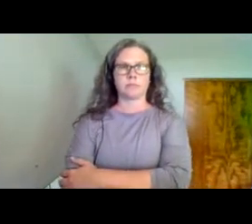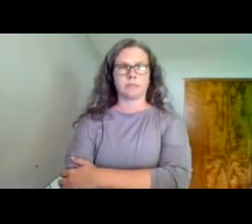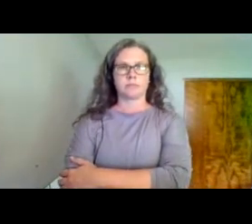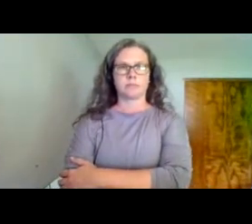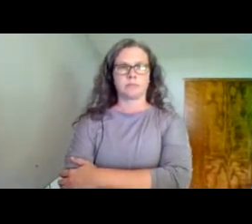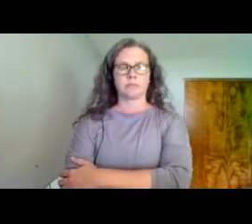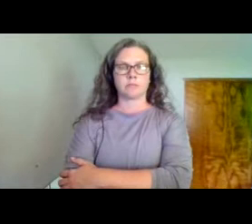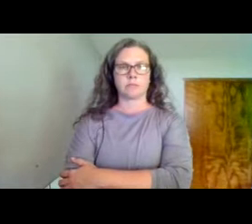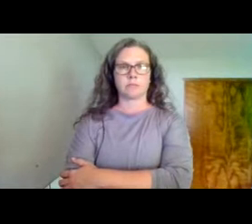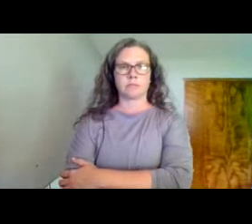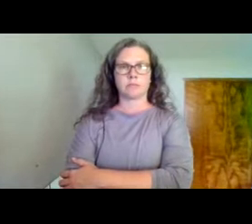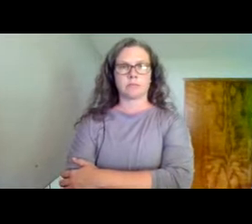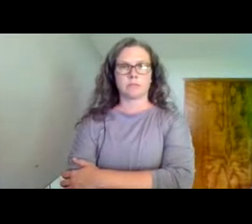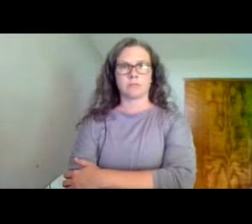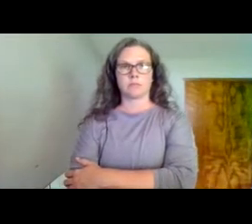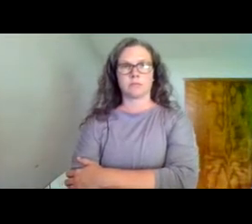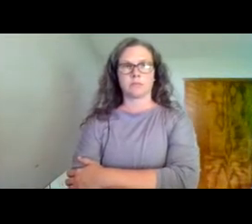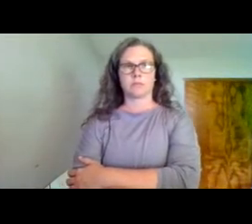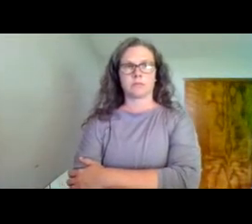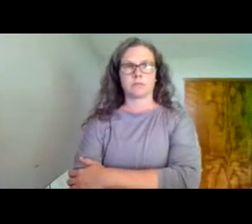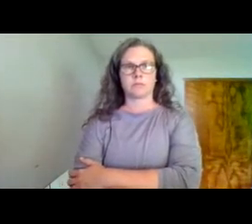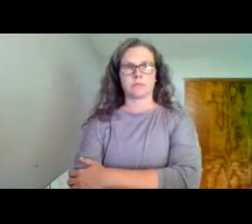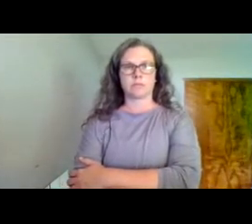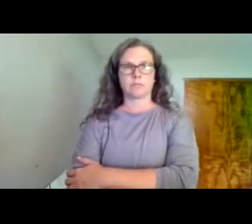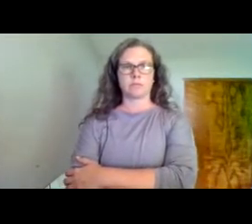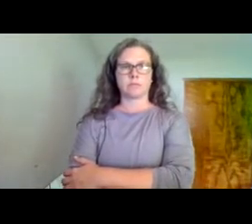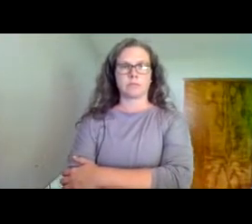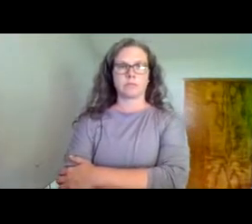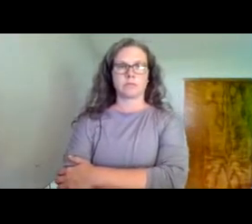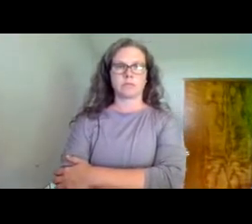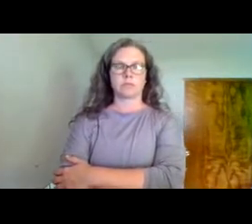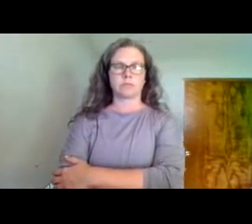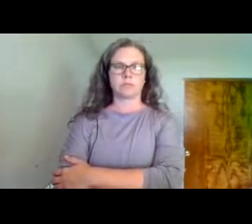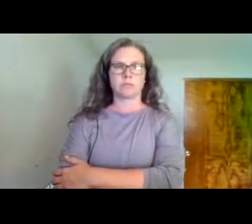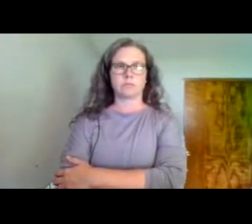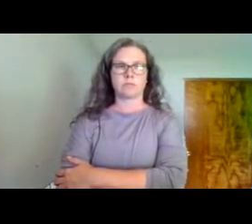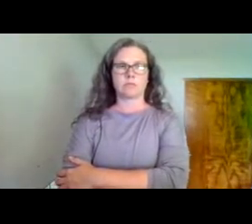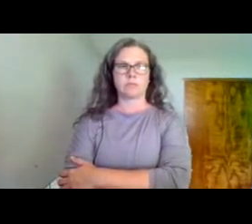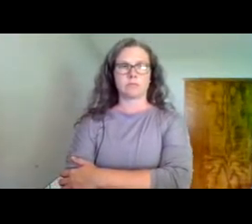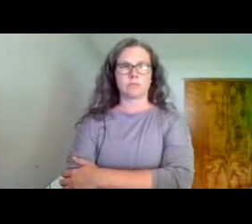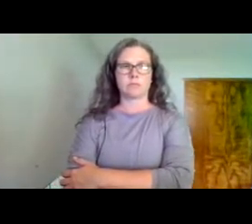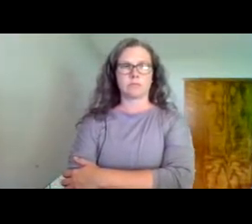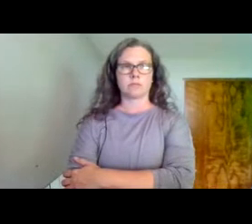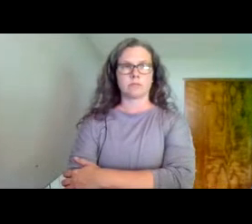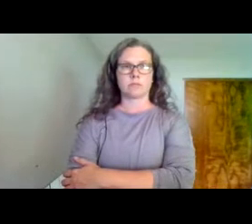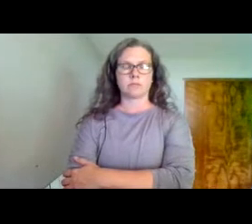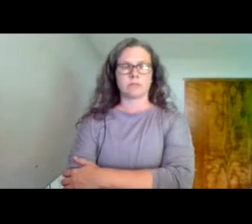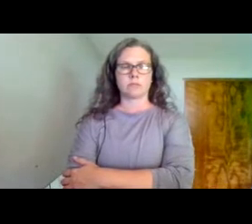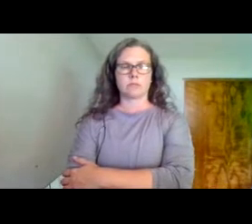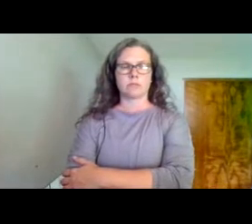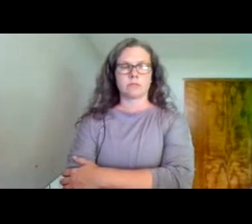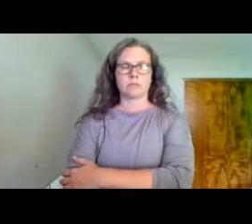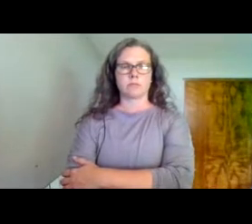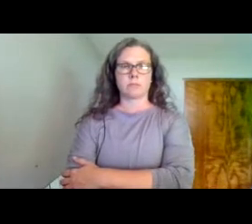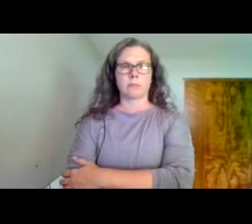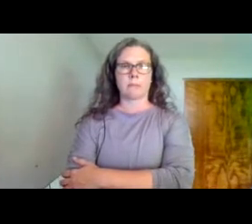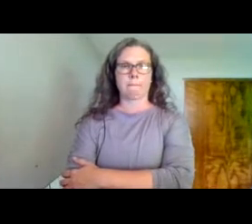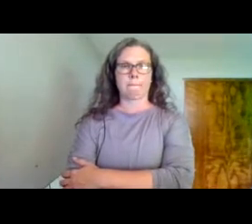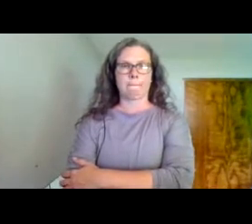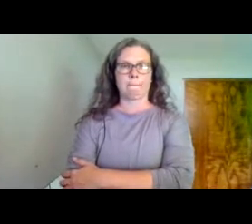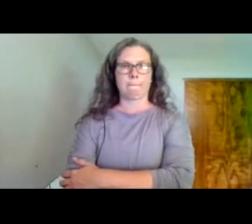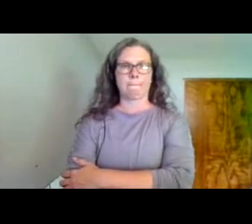healthy riparian zone equals ecological function. So we're kind of focusing here today on stabilization,